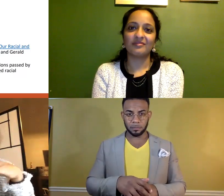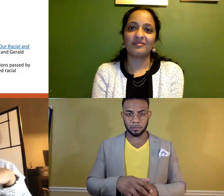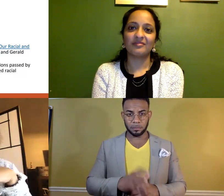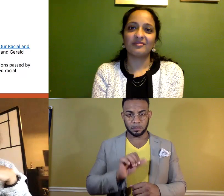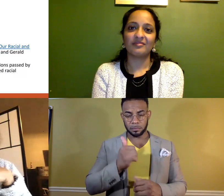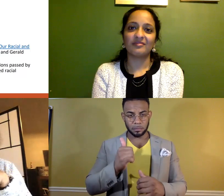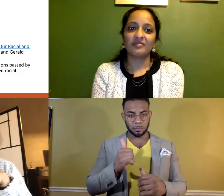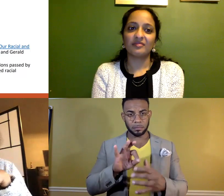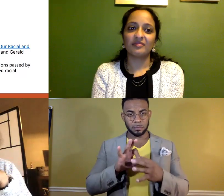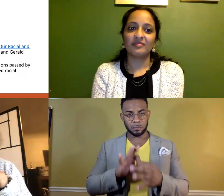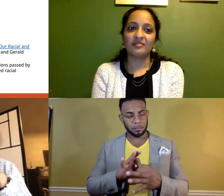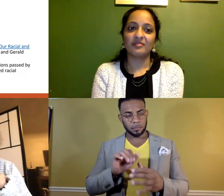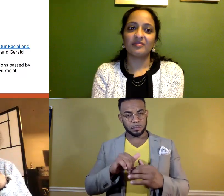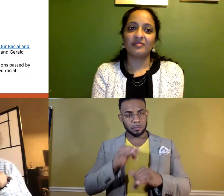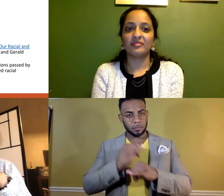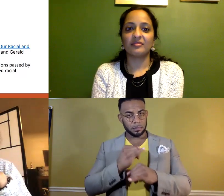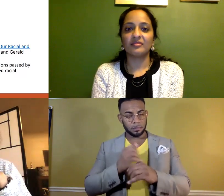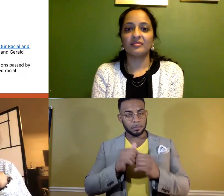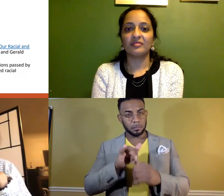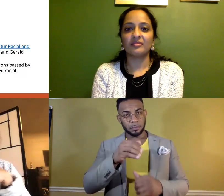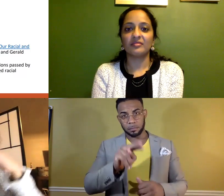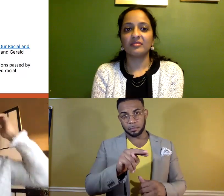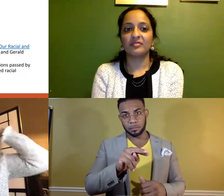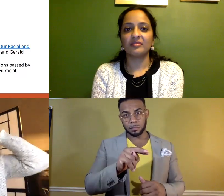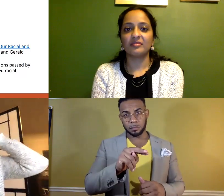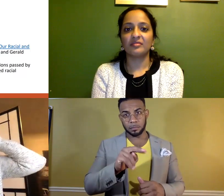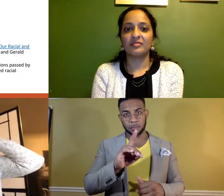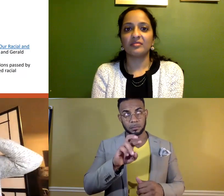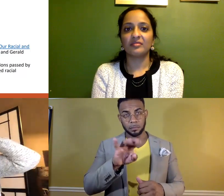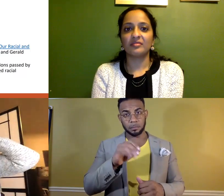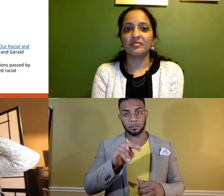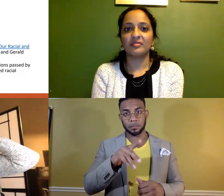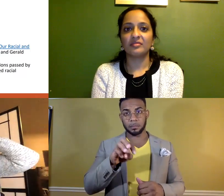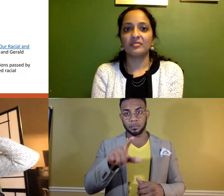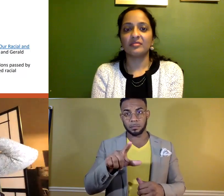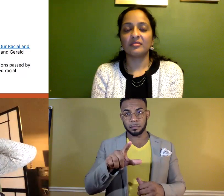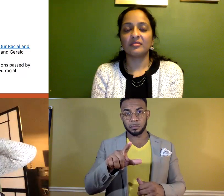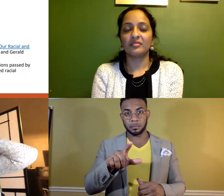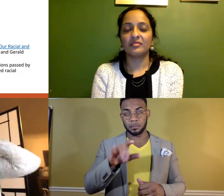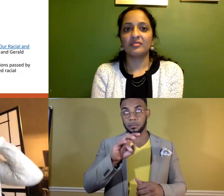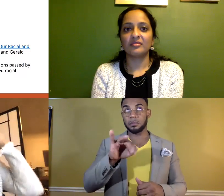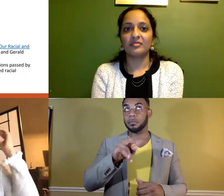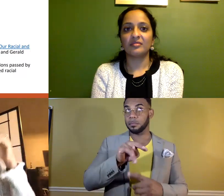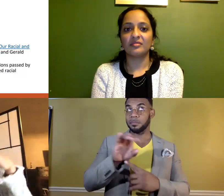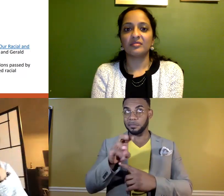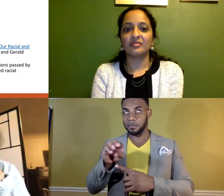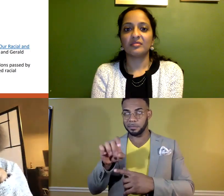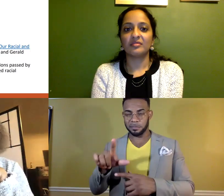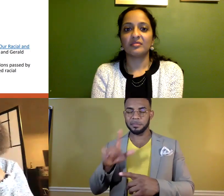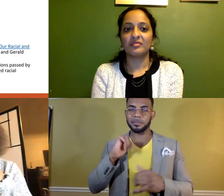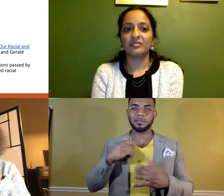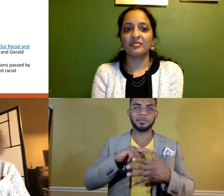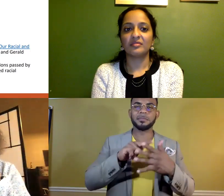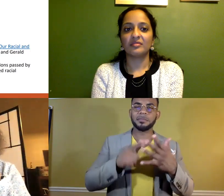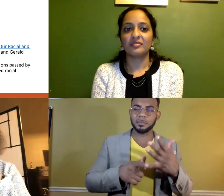in Belonging Institute with Dr. John Powell, John C. Powell, has a